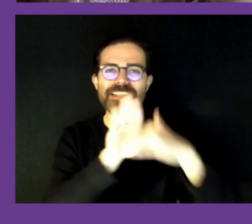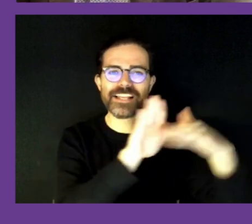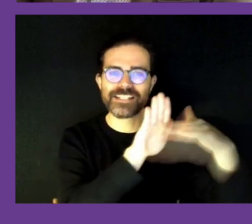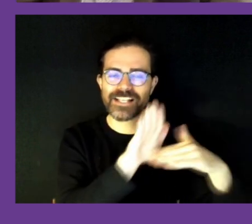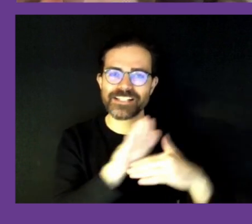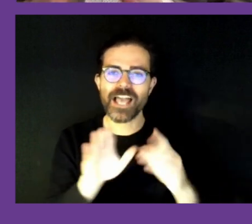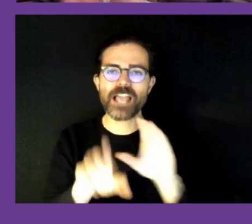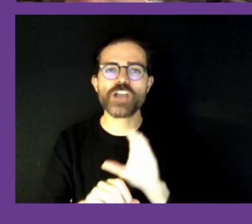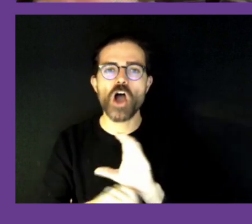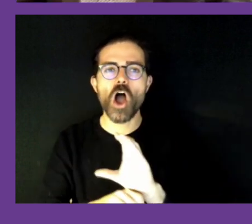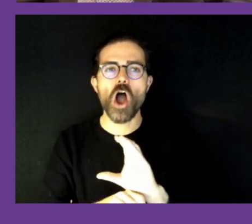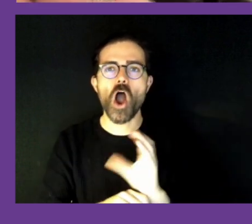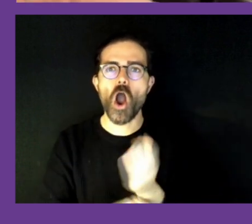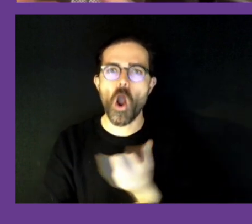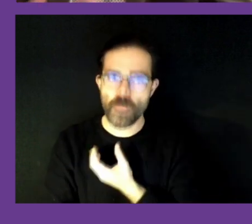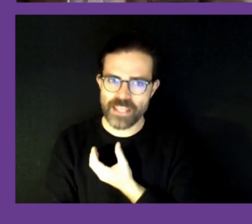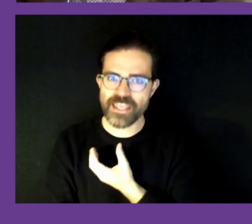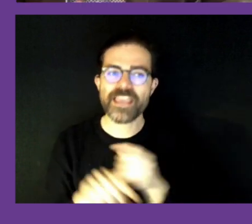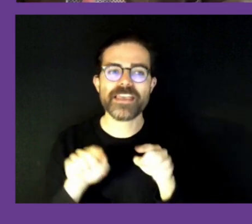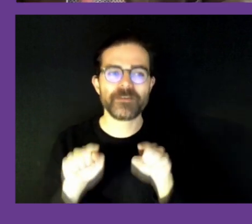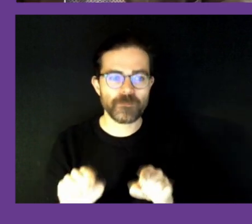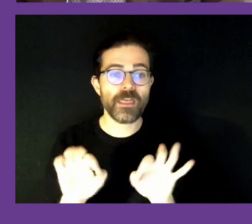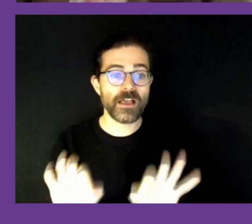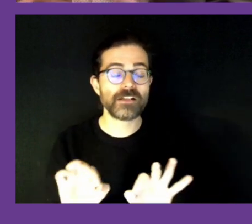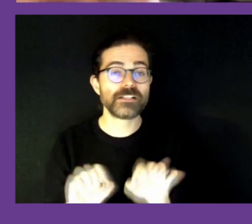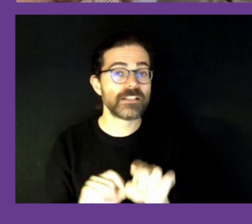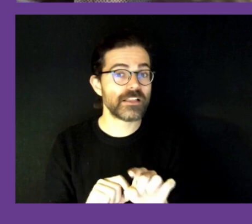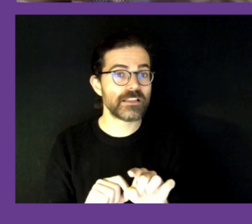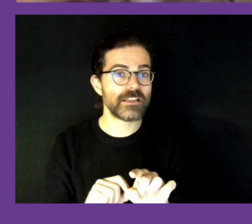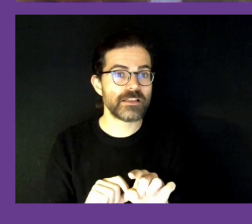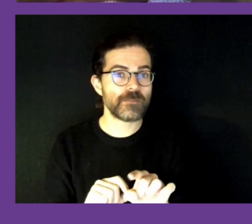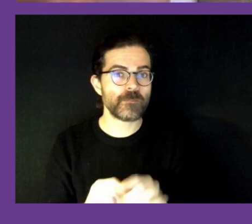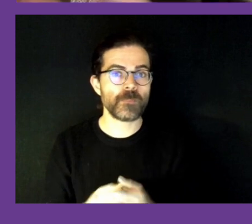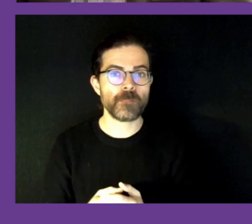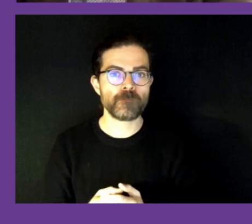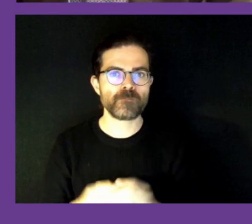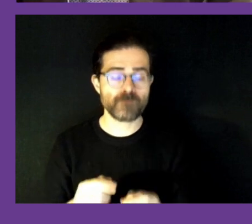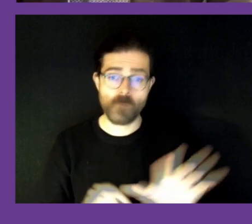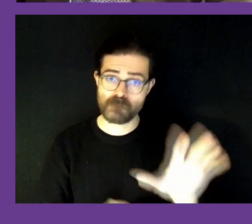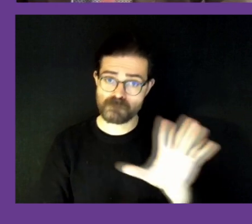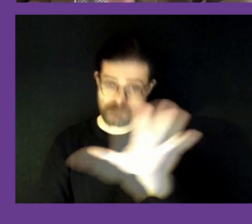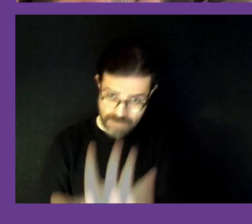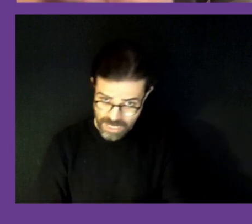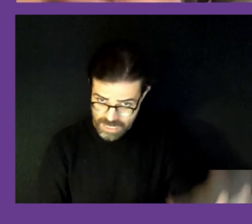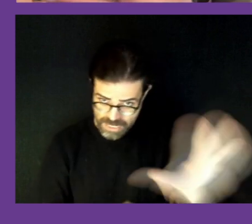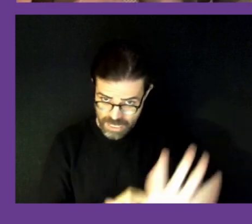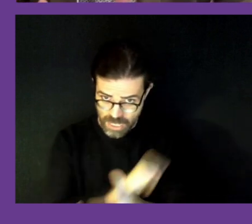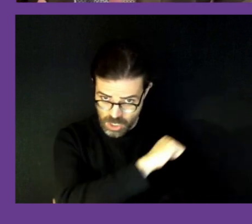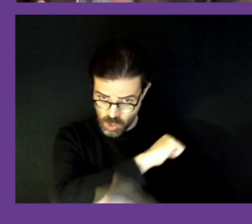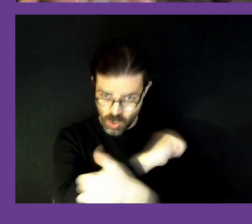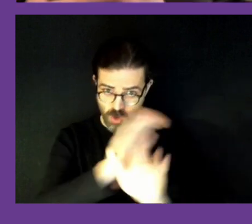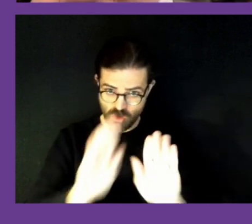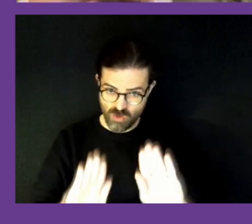standards body in order to participate in your national mirror committee, if you want in your national delegation, and